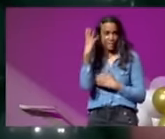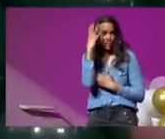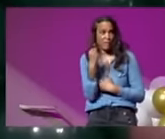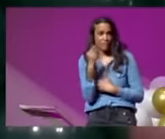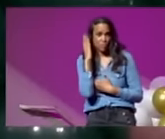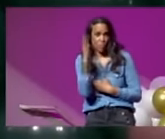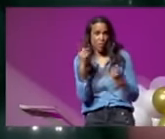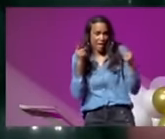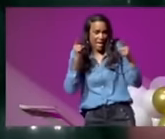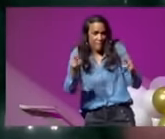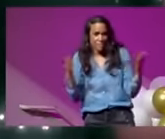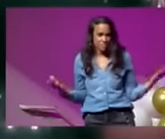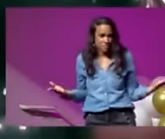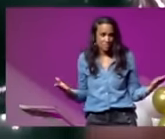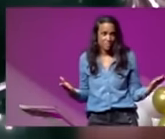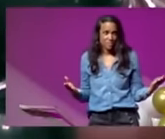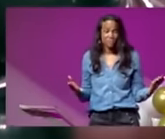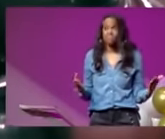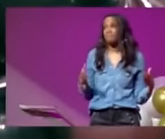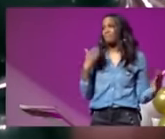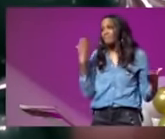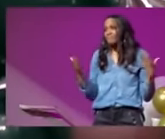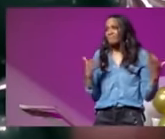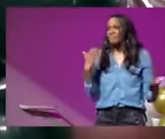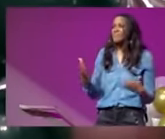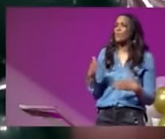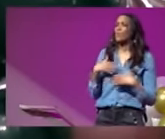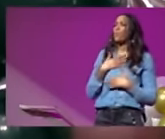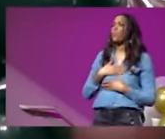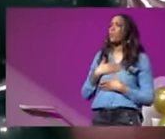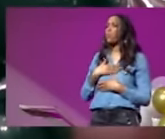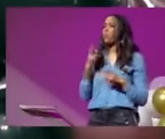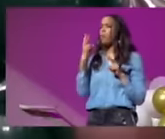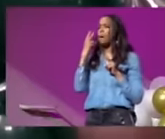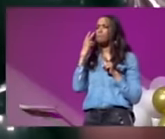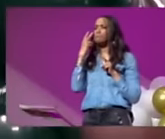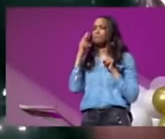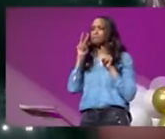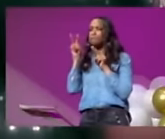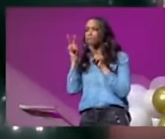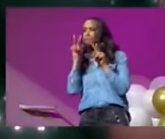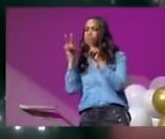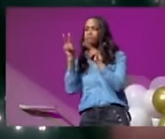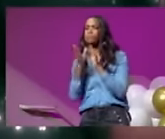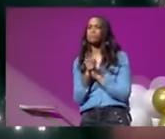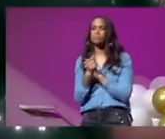with contradictions. I was moved powerfully by a scene that was